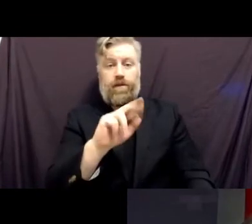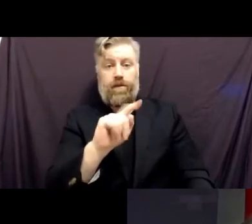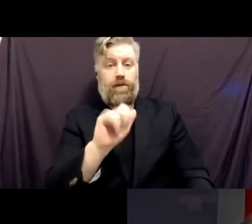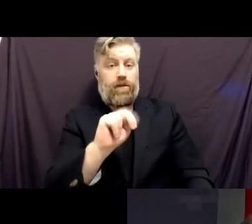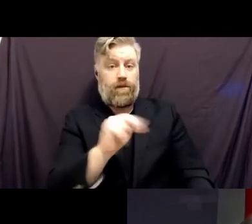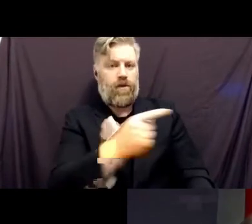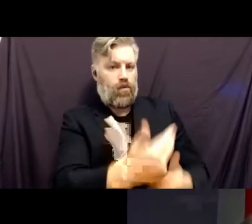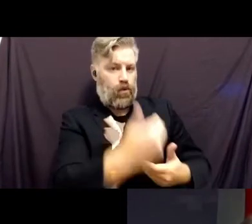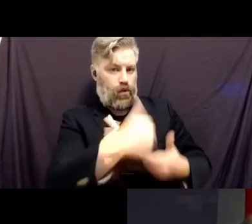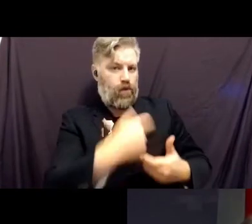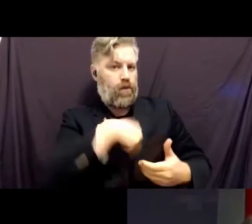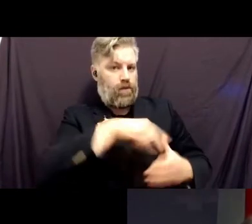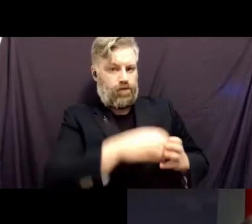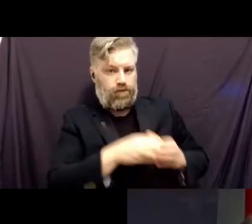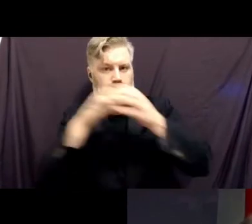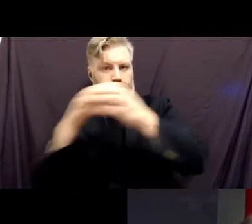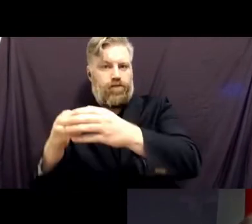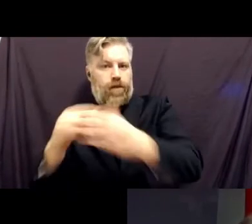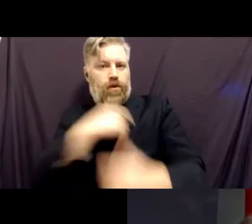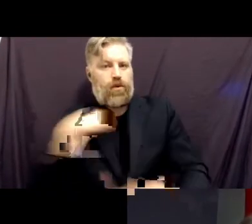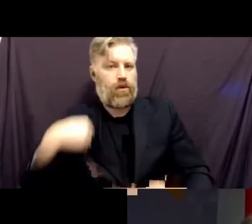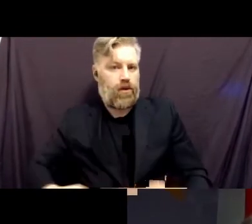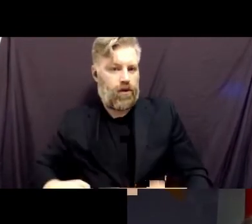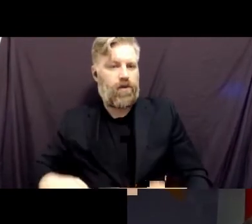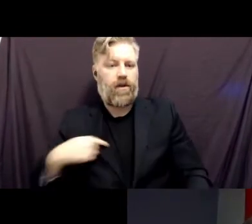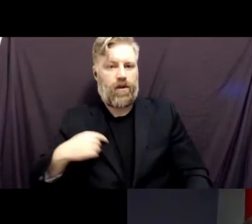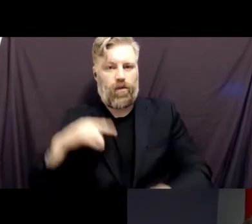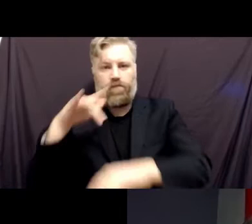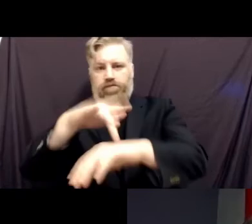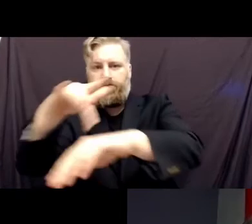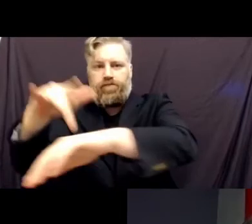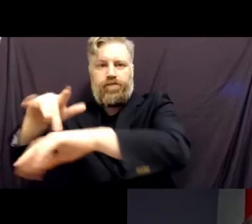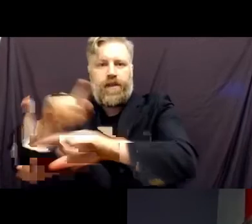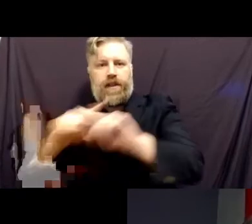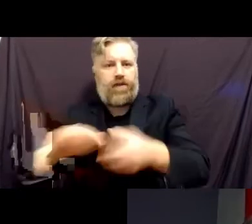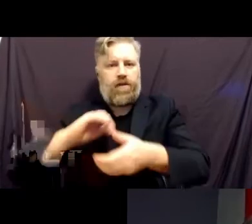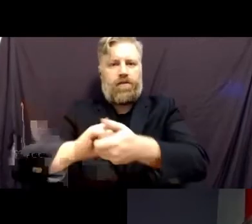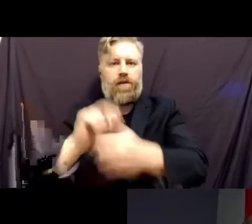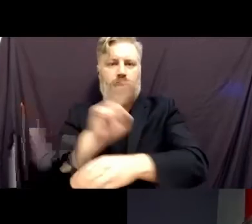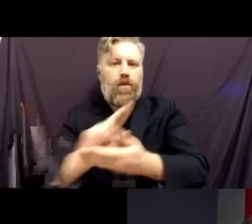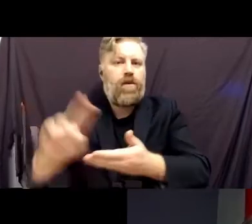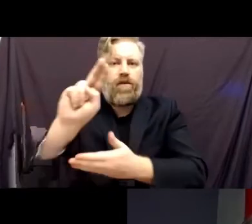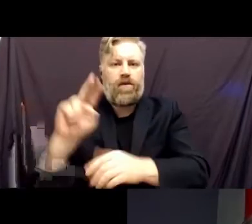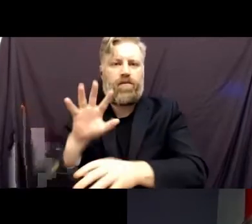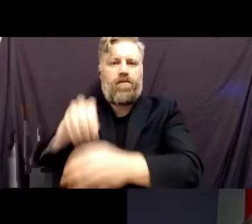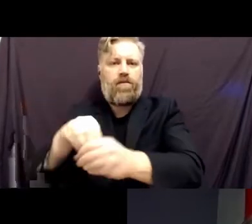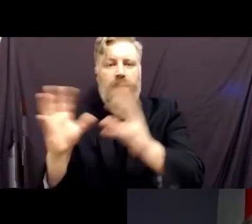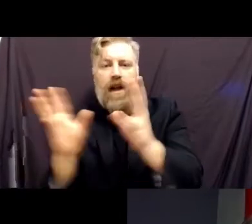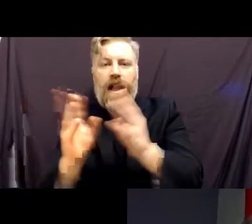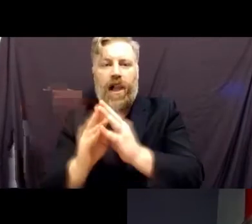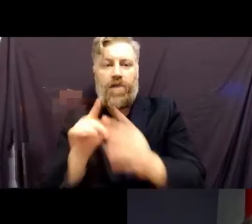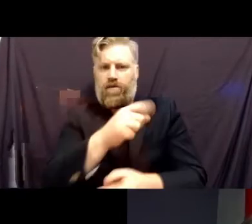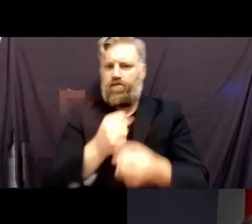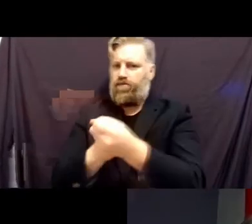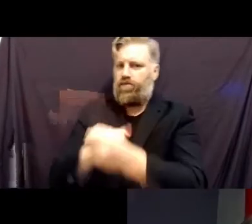visited some of our partner universities and attended our conference and is very supportive of that work too, for which we're also very thankful.